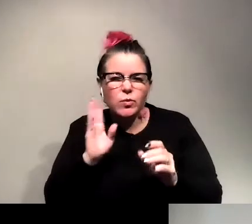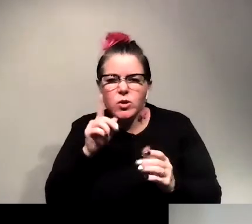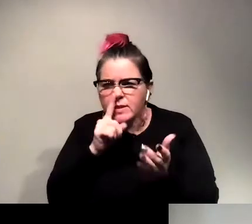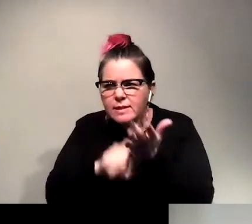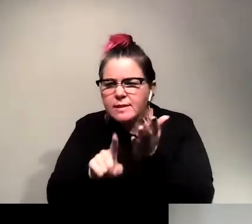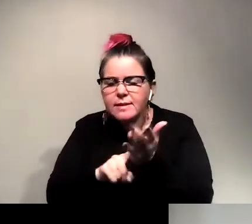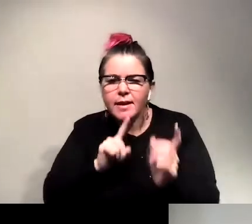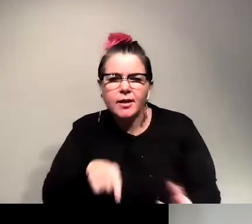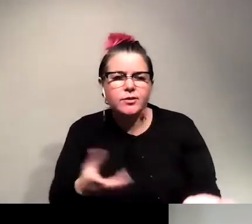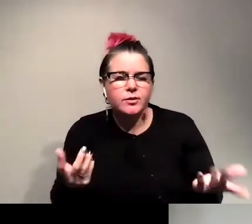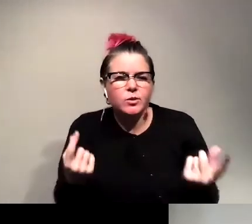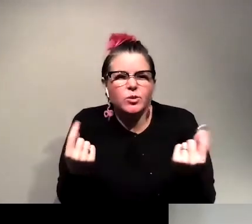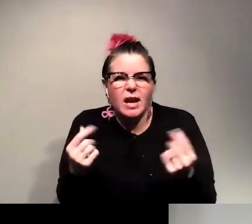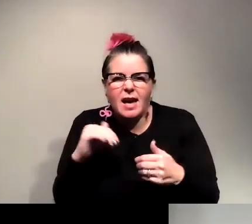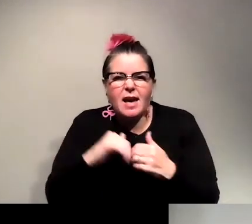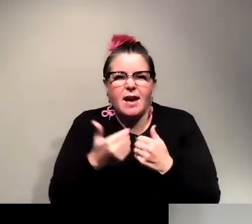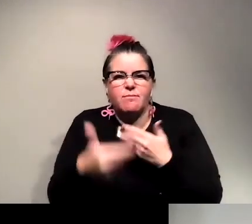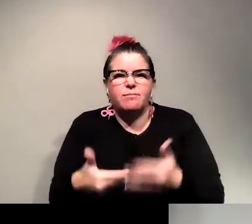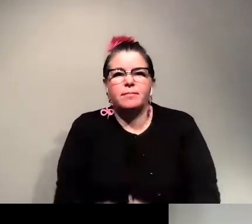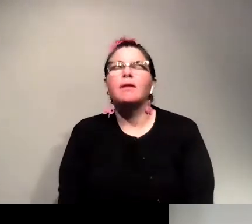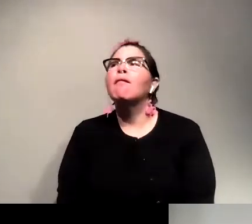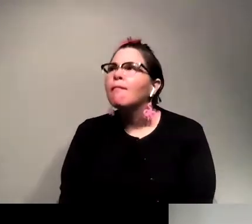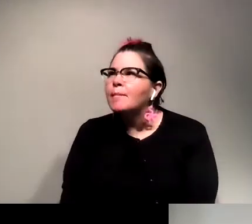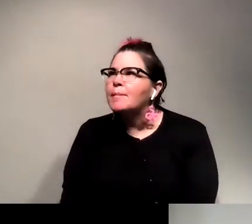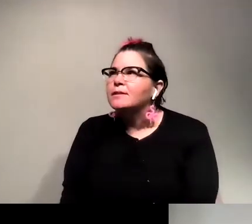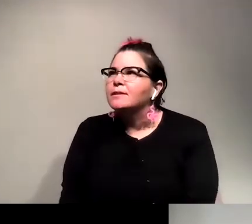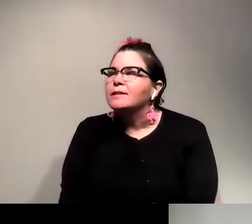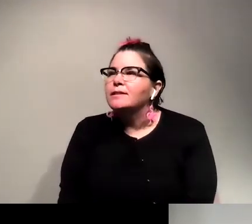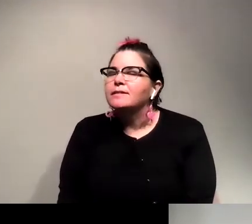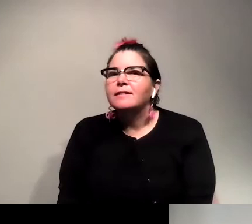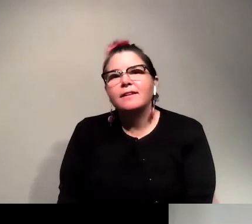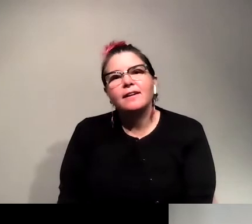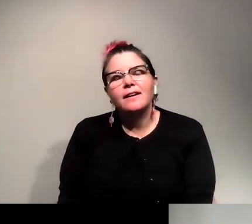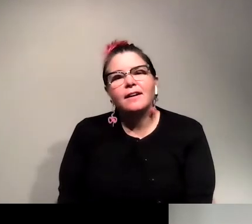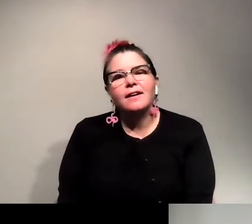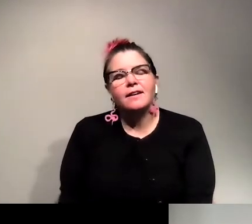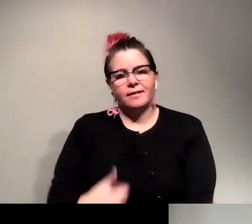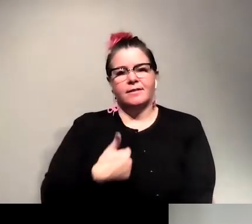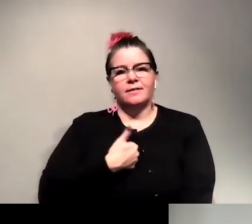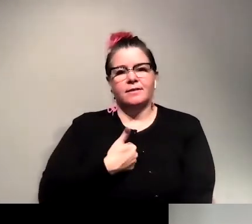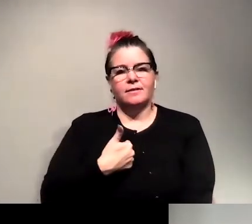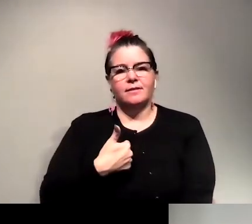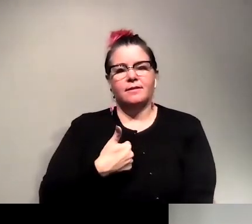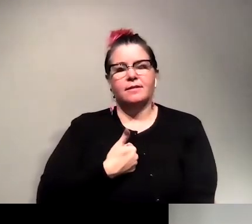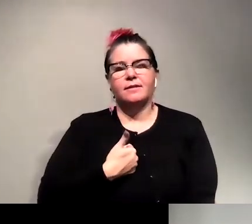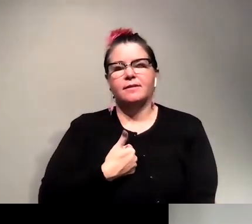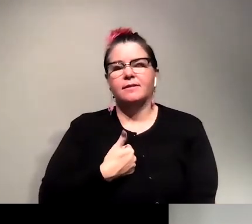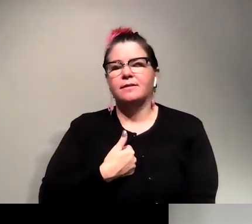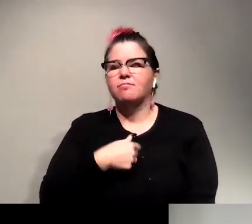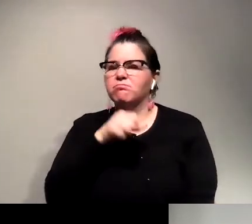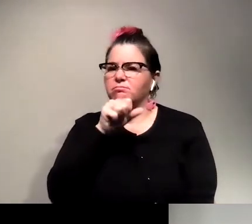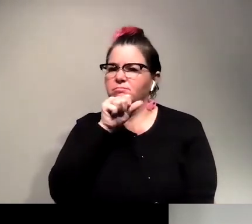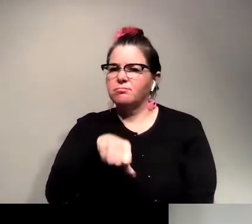what do you do to do that? Oh my gosh. So I would love